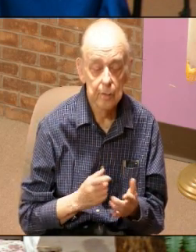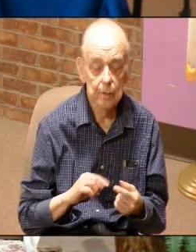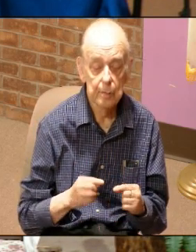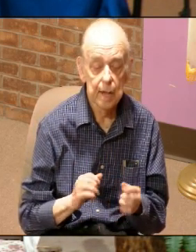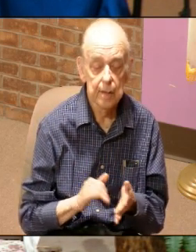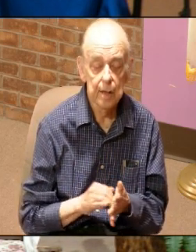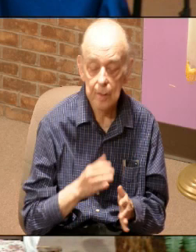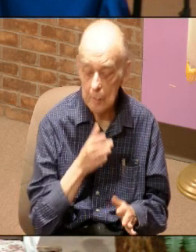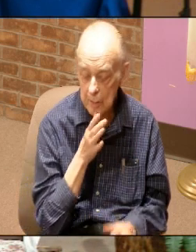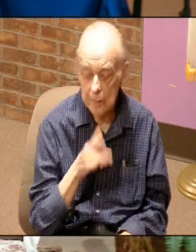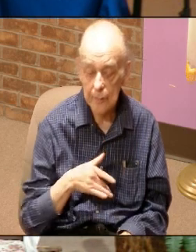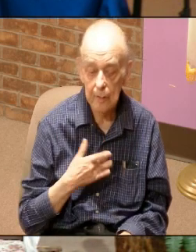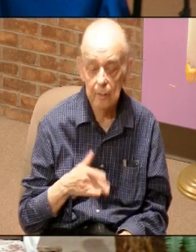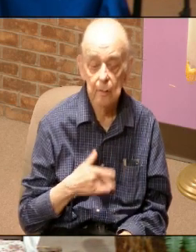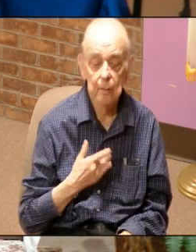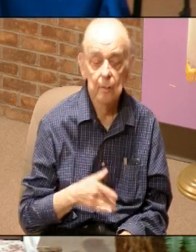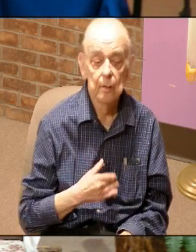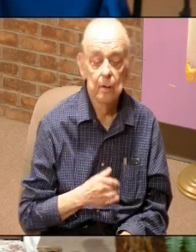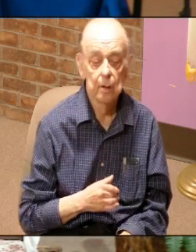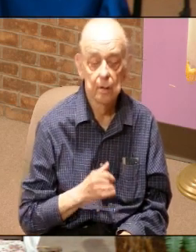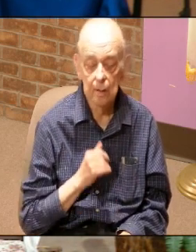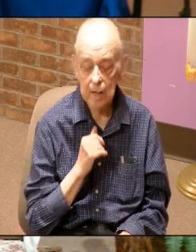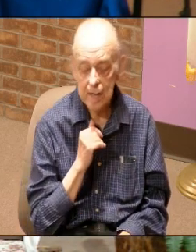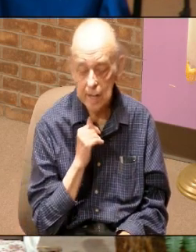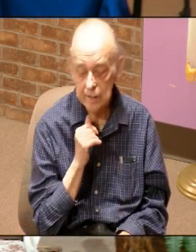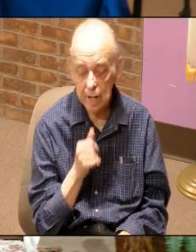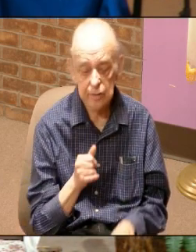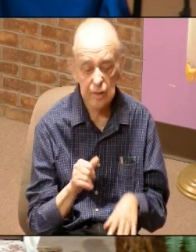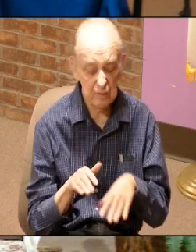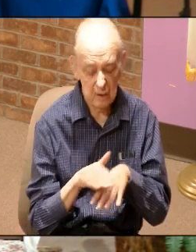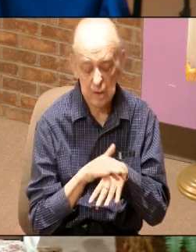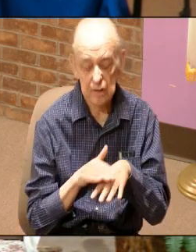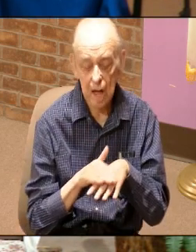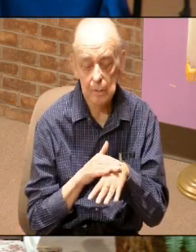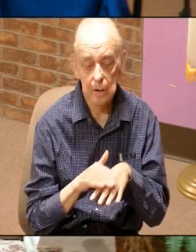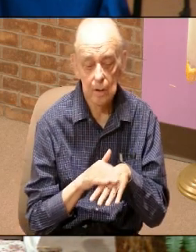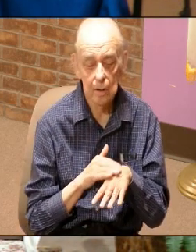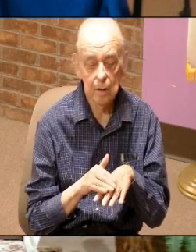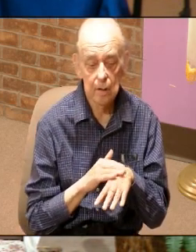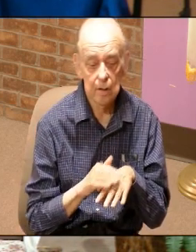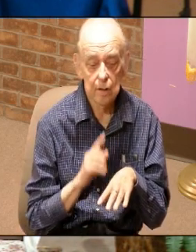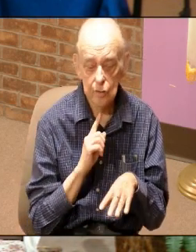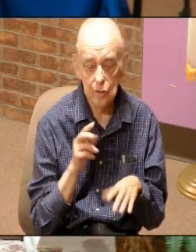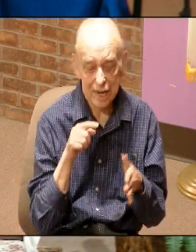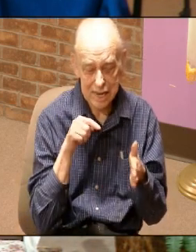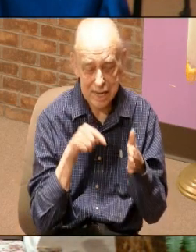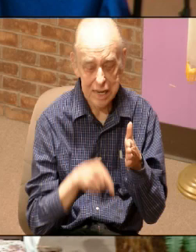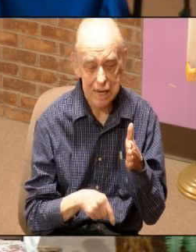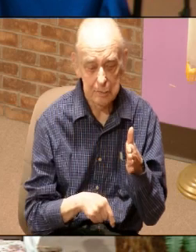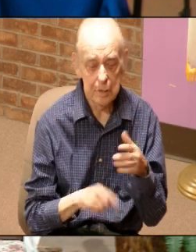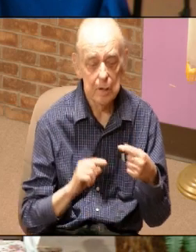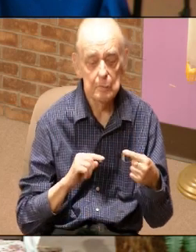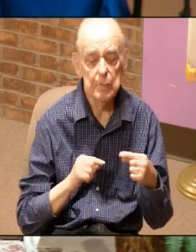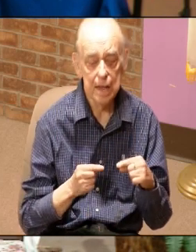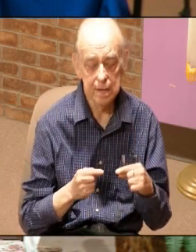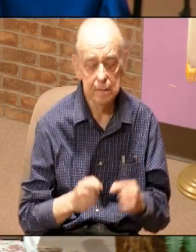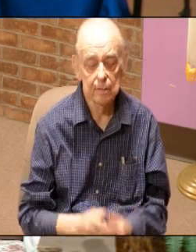is not just superficial pain. It's a very deep pain.